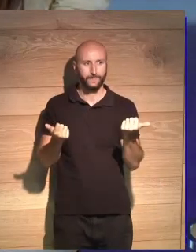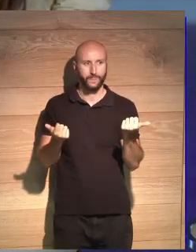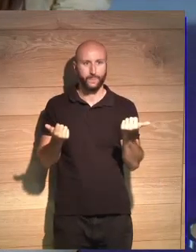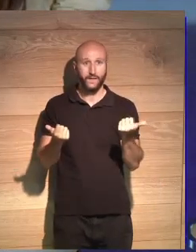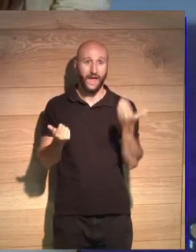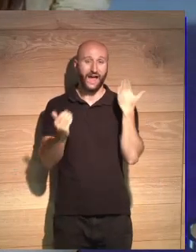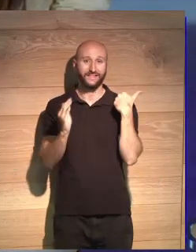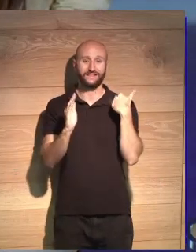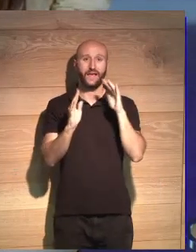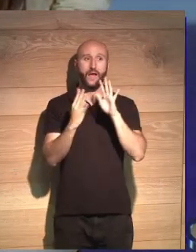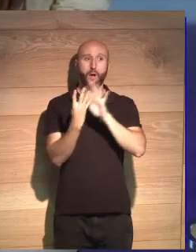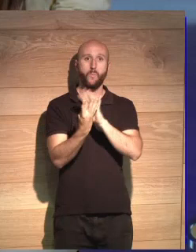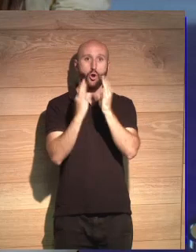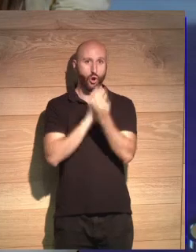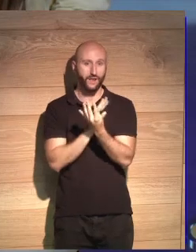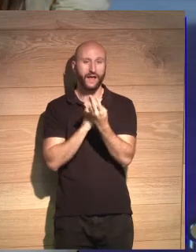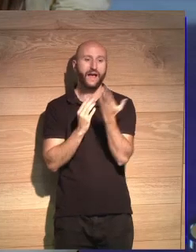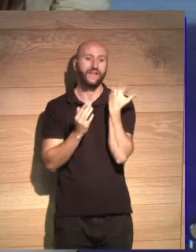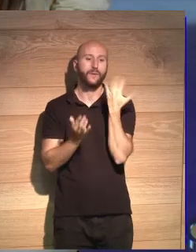that. Before Bologna,